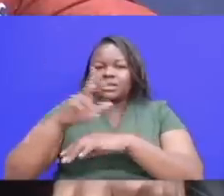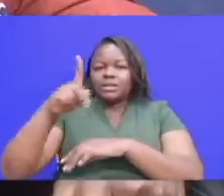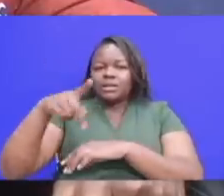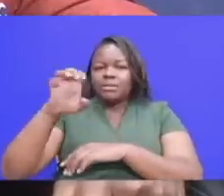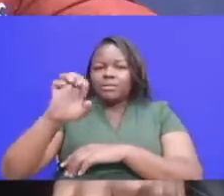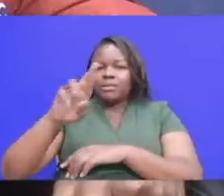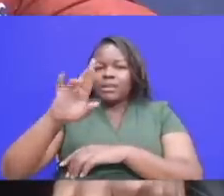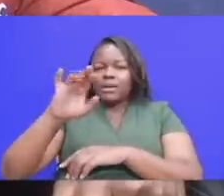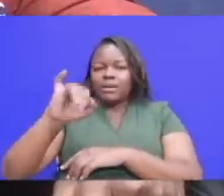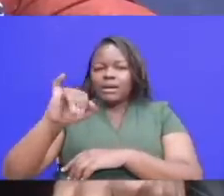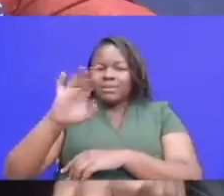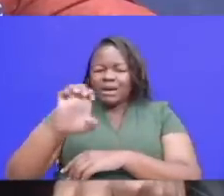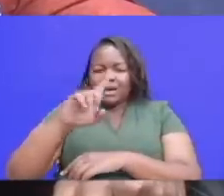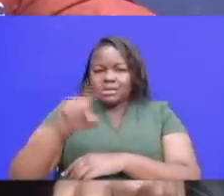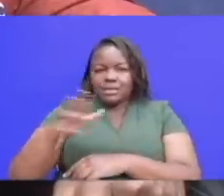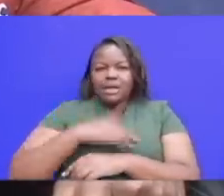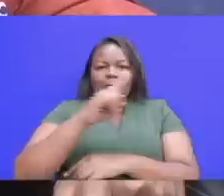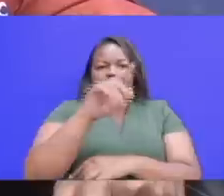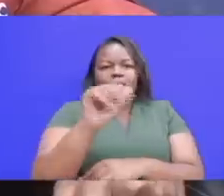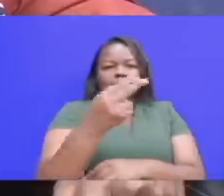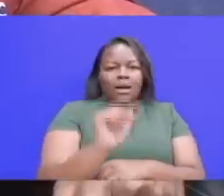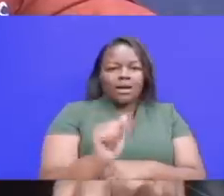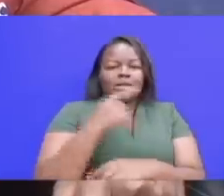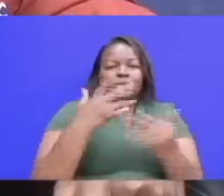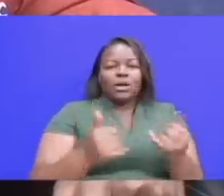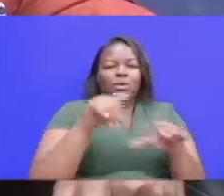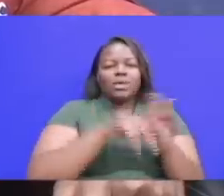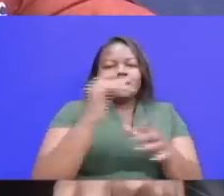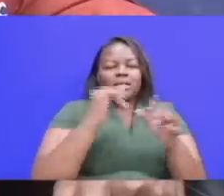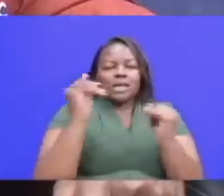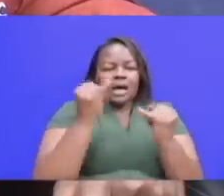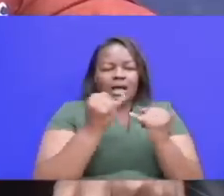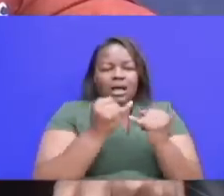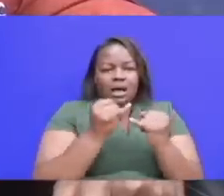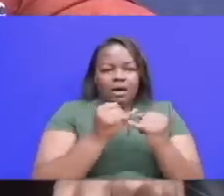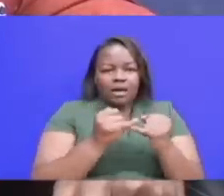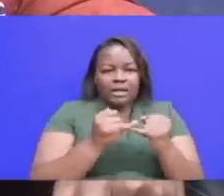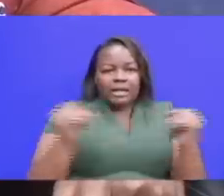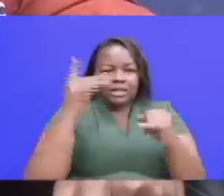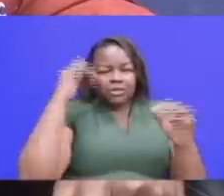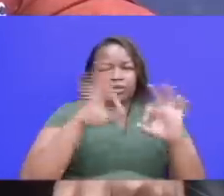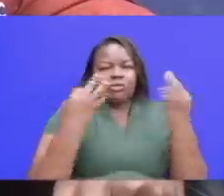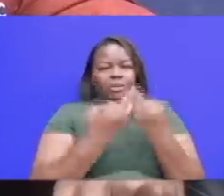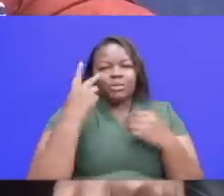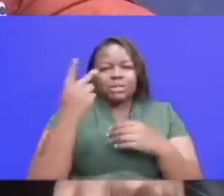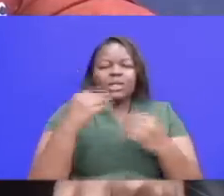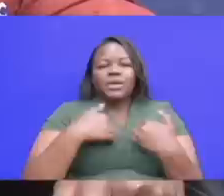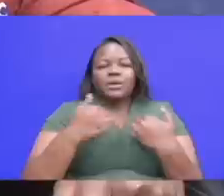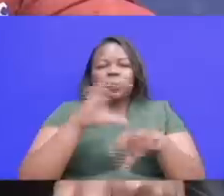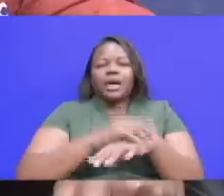Perez and Zara. And so it is through the lineage of Perez that we find the promised child or the promised son, that